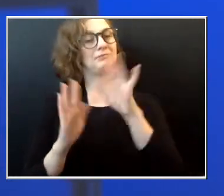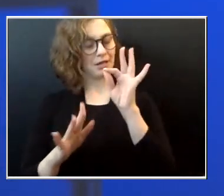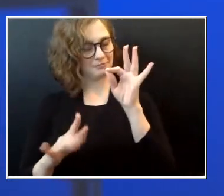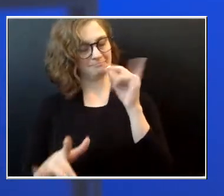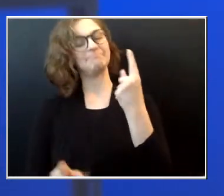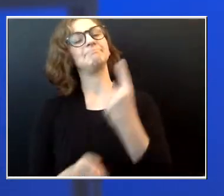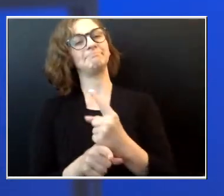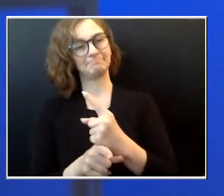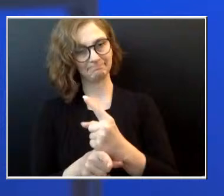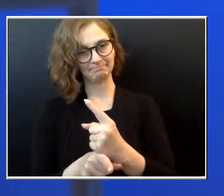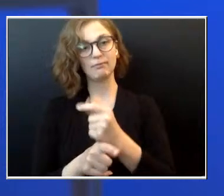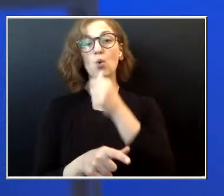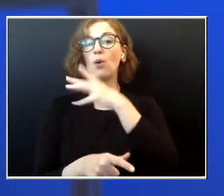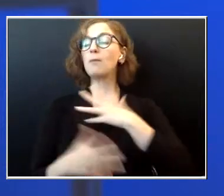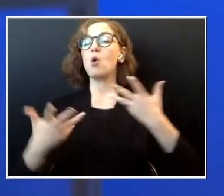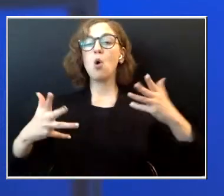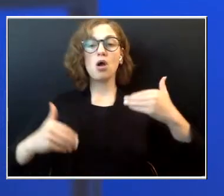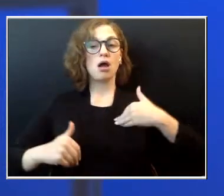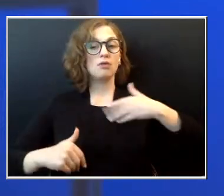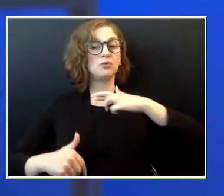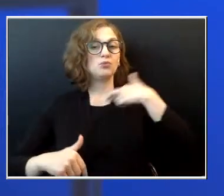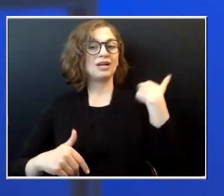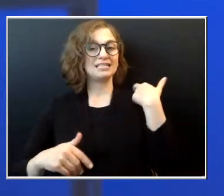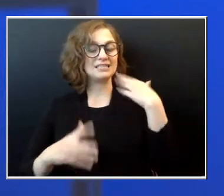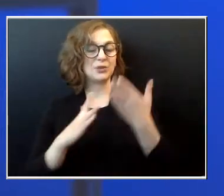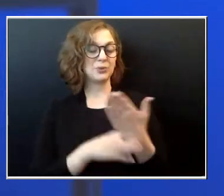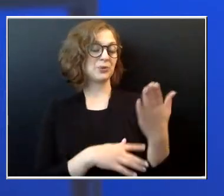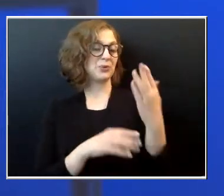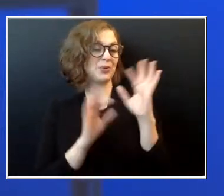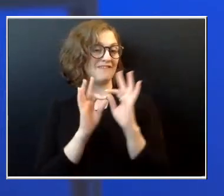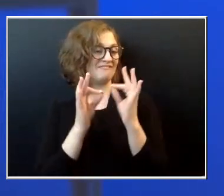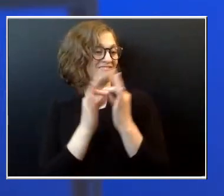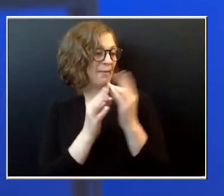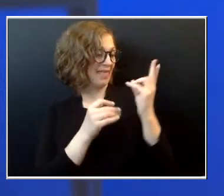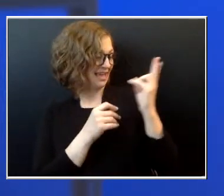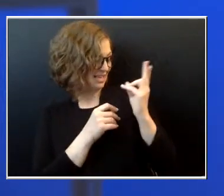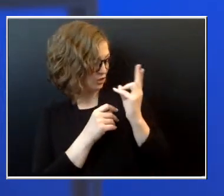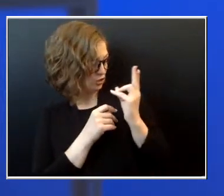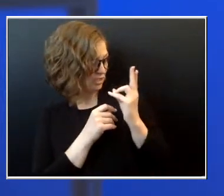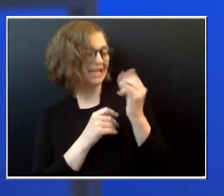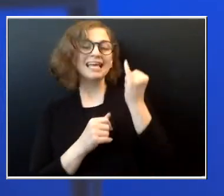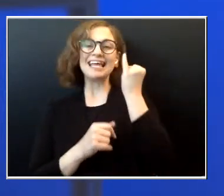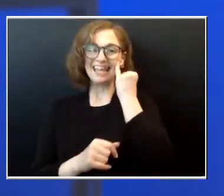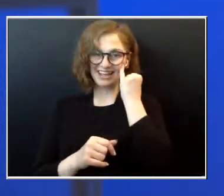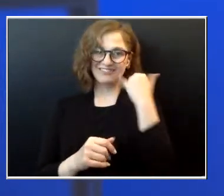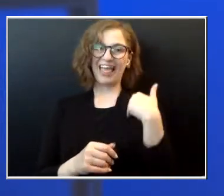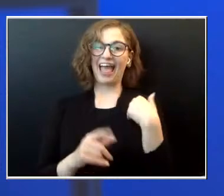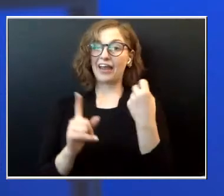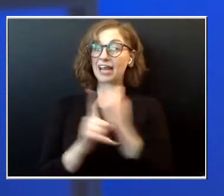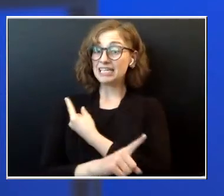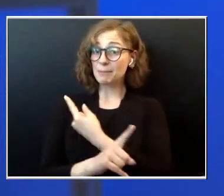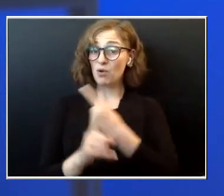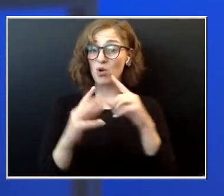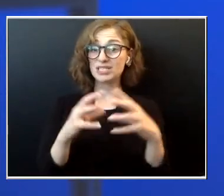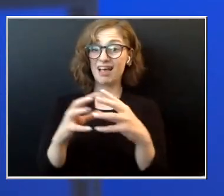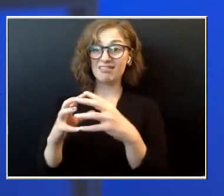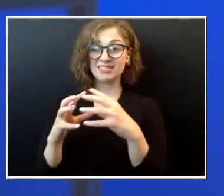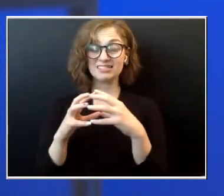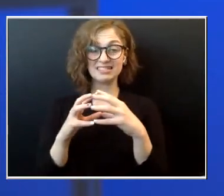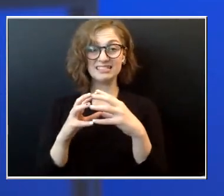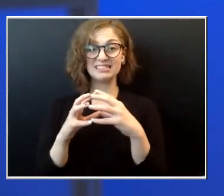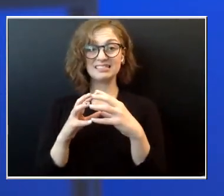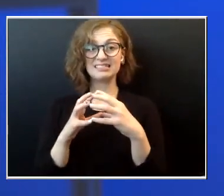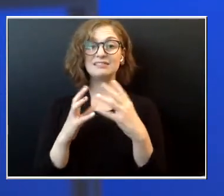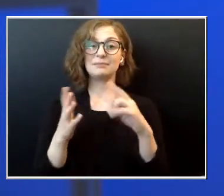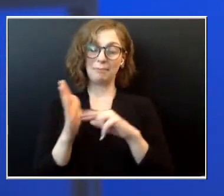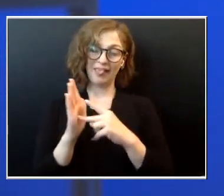risk because they had a family history of breast cancer, if they had atypical cells, were at higher short-term risk.